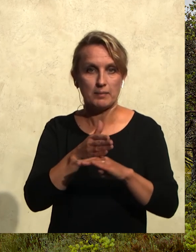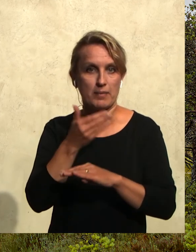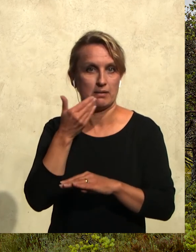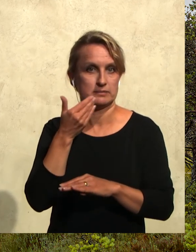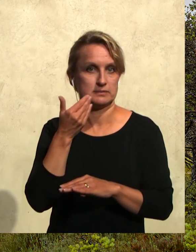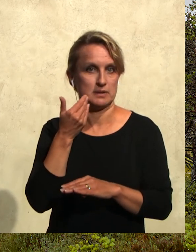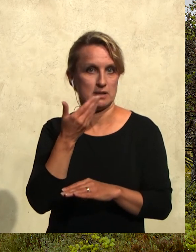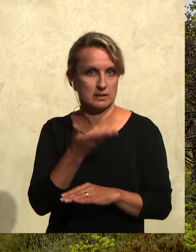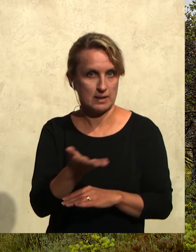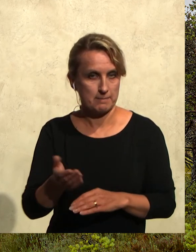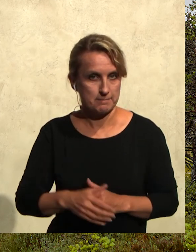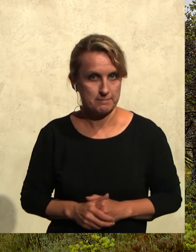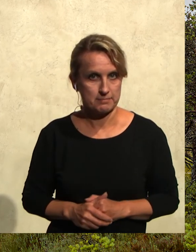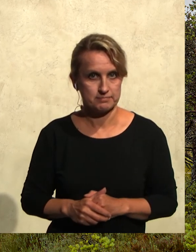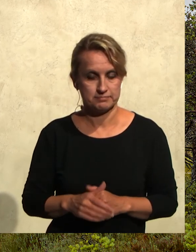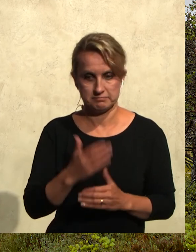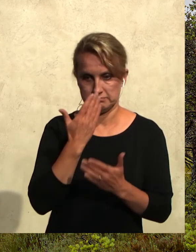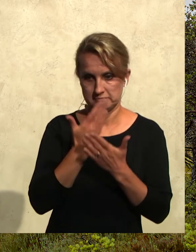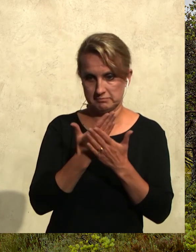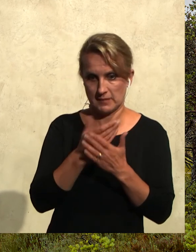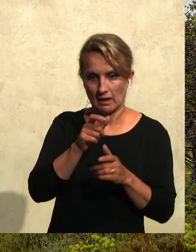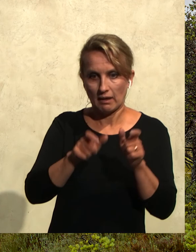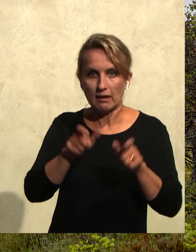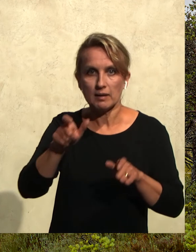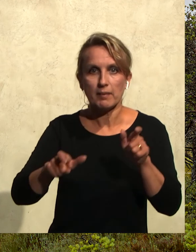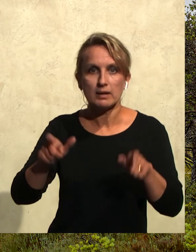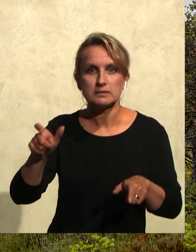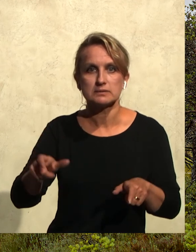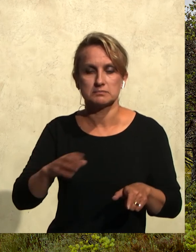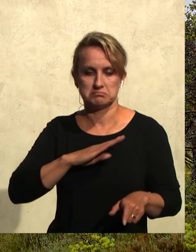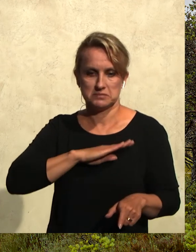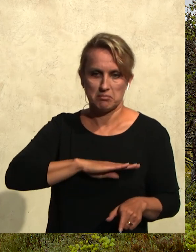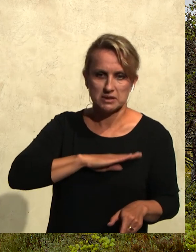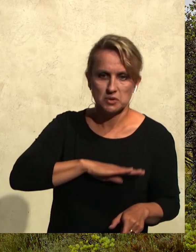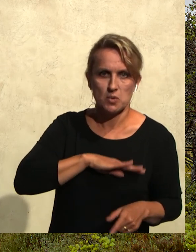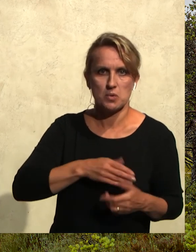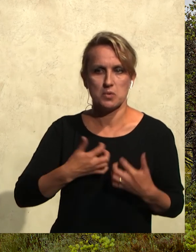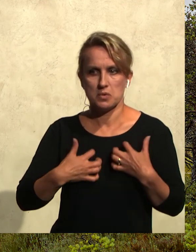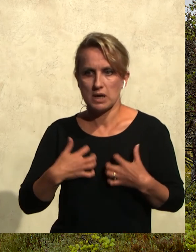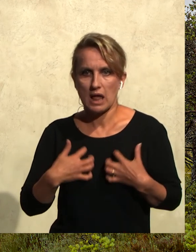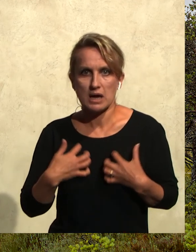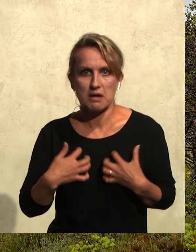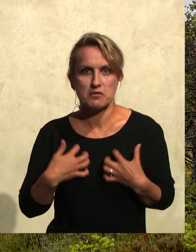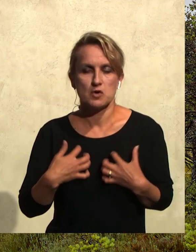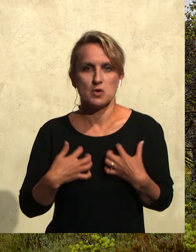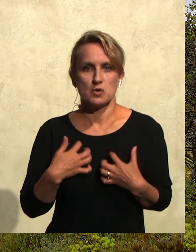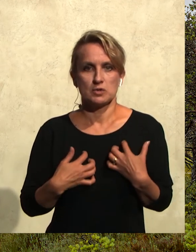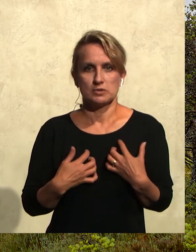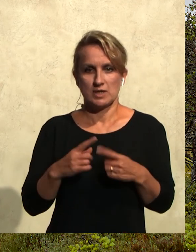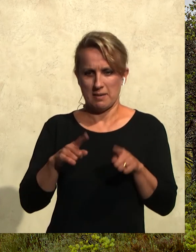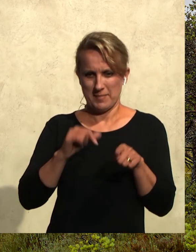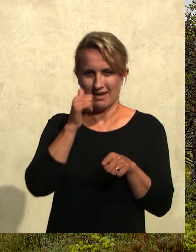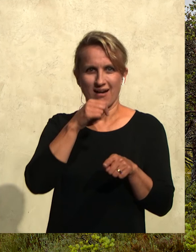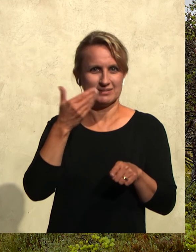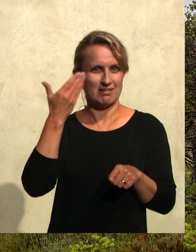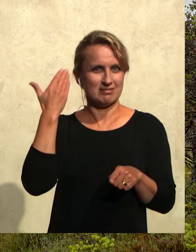and anxiety. It goes back a few years. There was an injection of government money and consequent